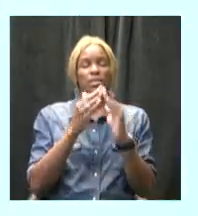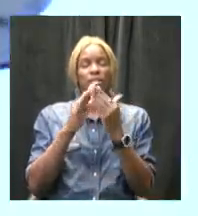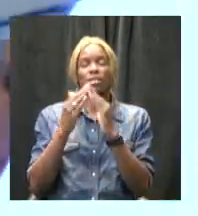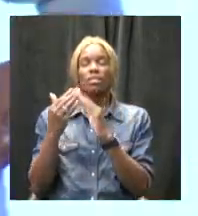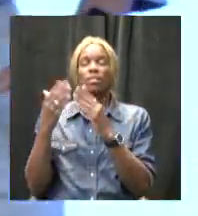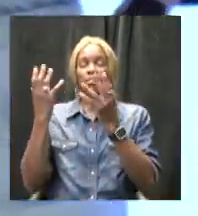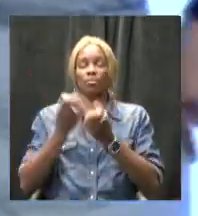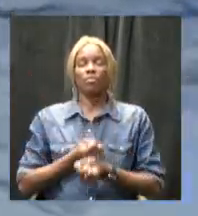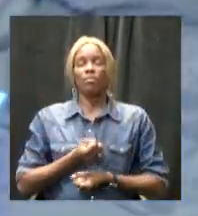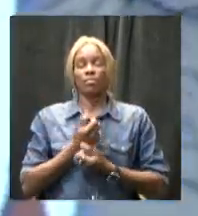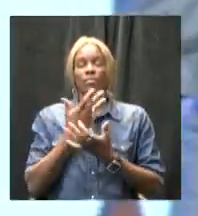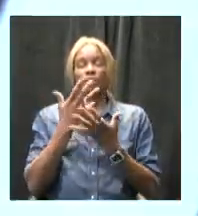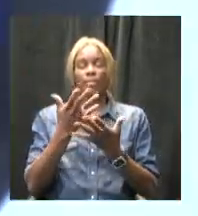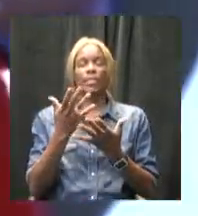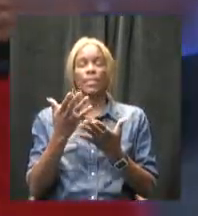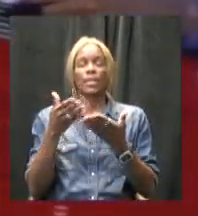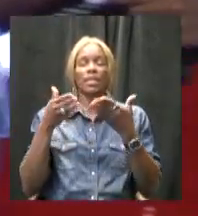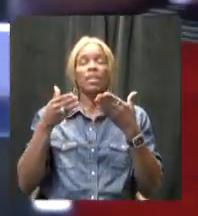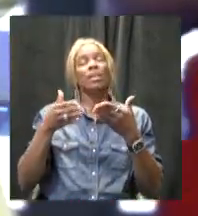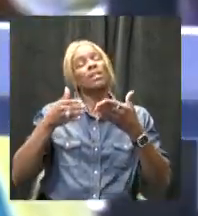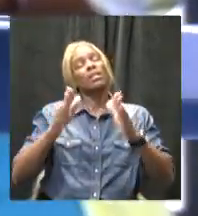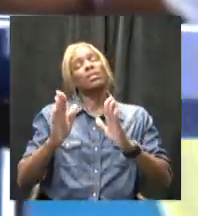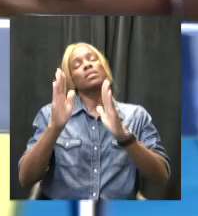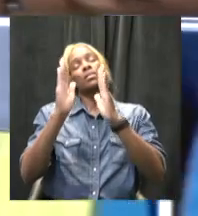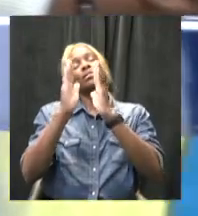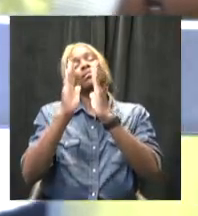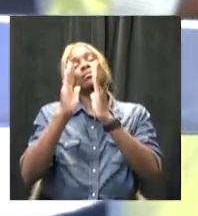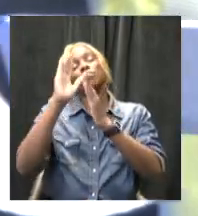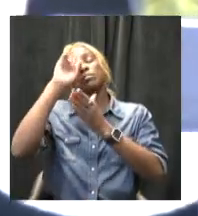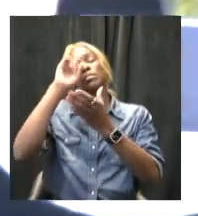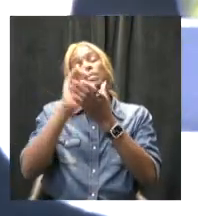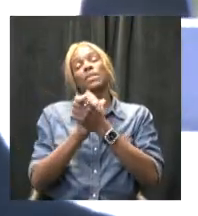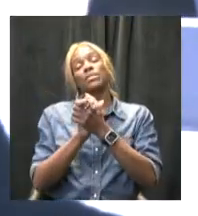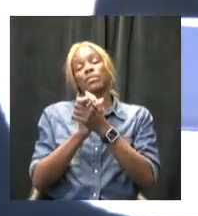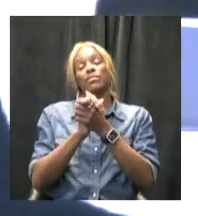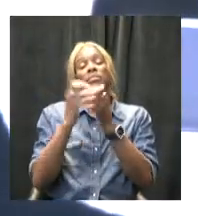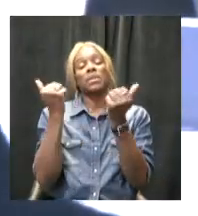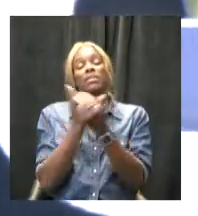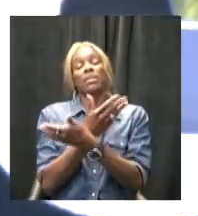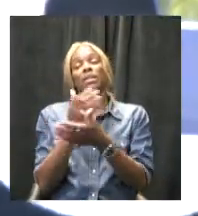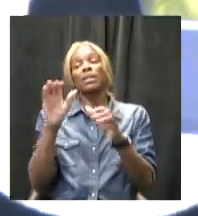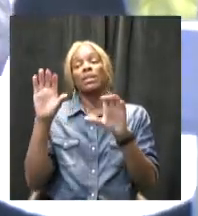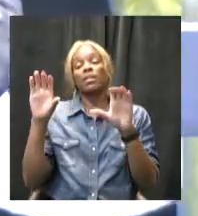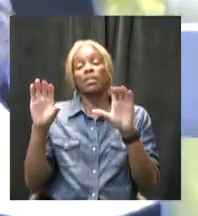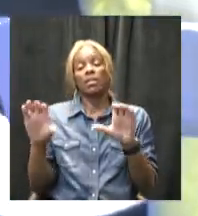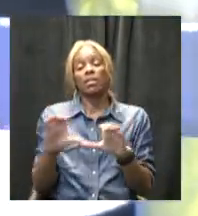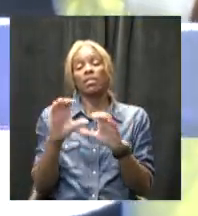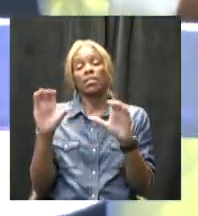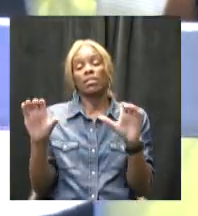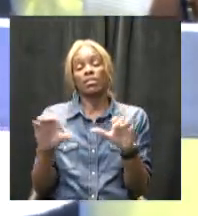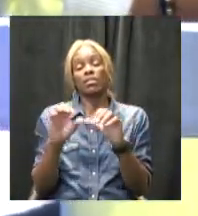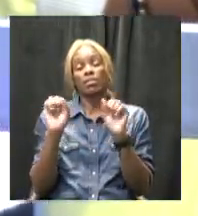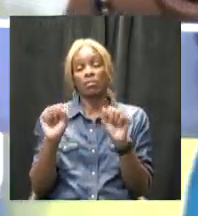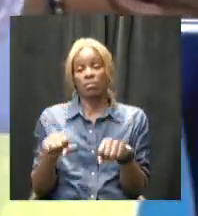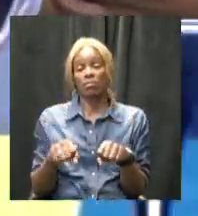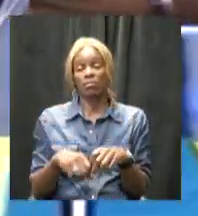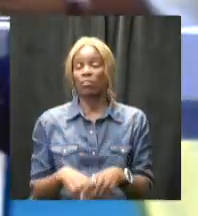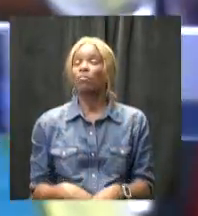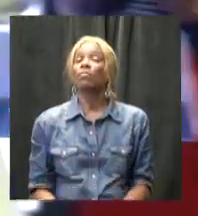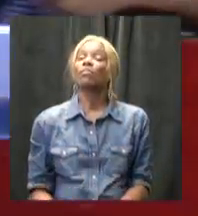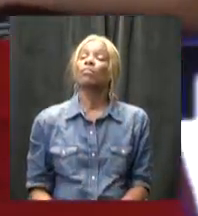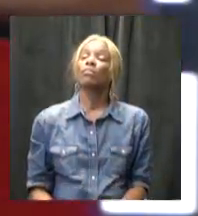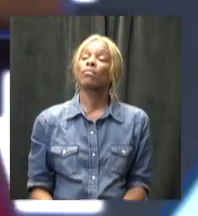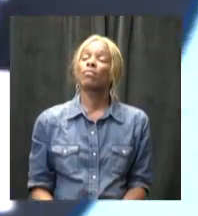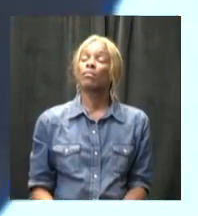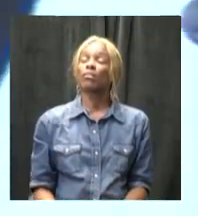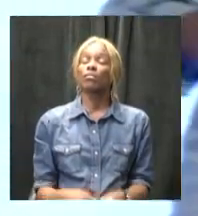together? Let's believe Him for what He's able to do. Let's believe Him for what He's able to do. Yes, Lord, yes, Lord, yes, Lord, do